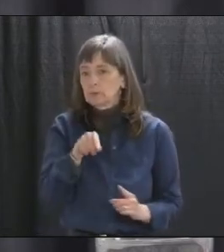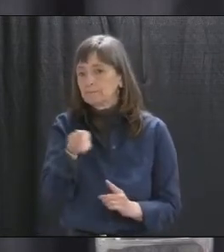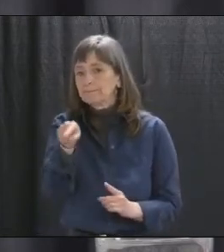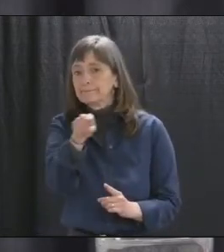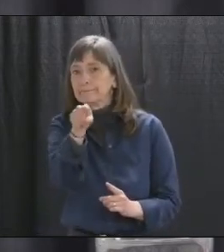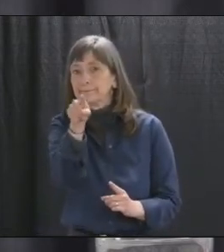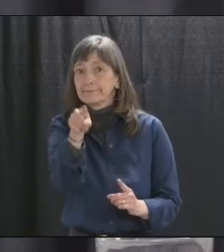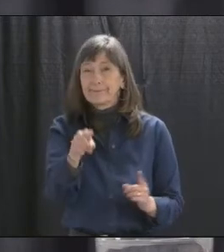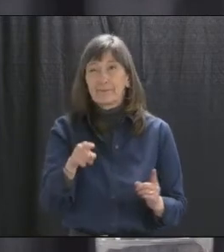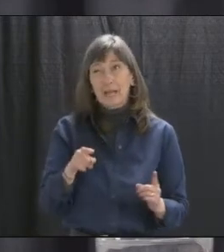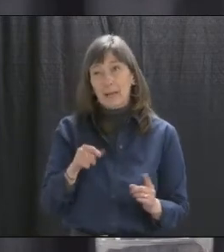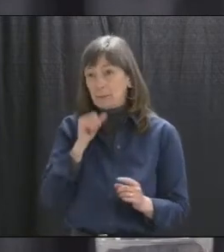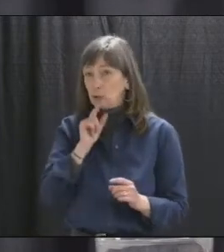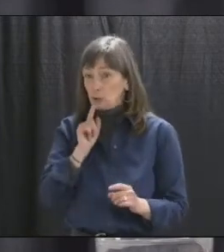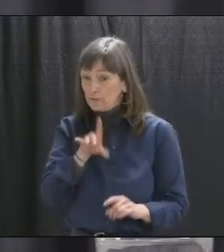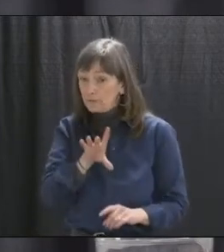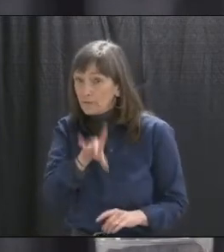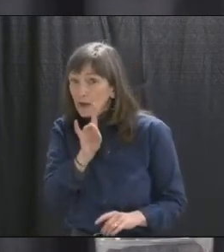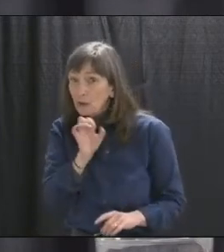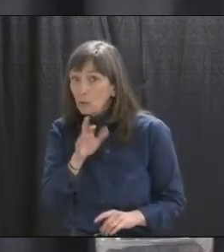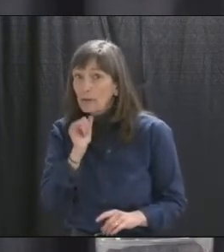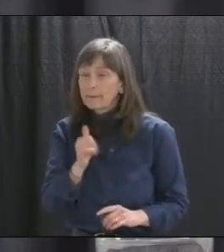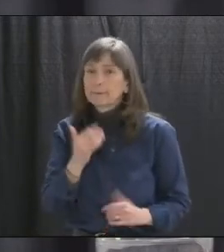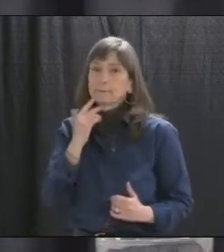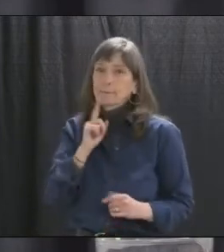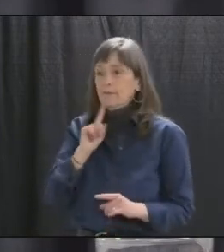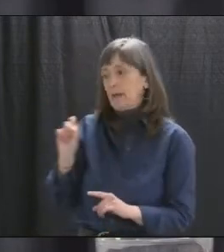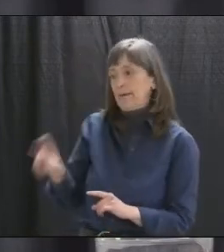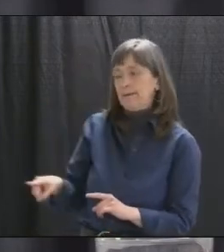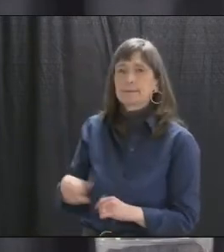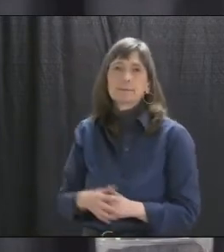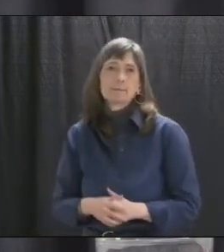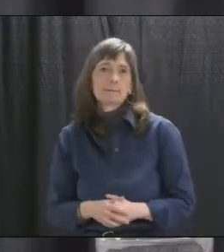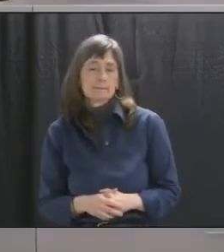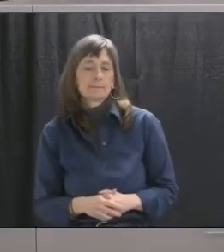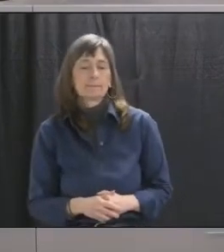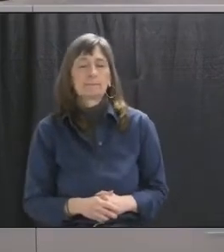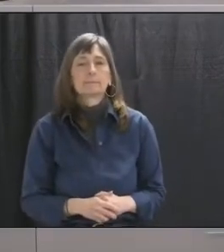to go back to public health to see if that had occurred. Thank you.